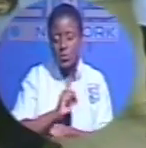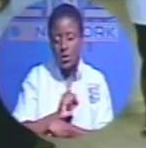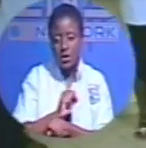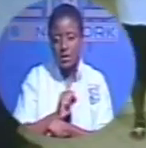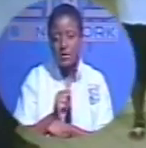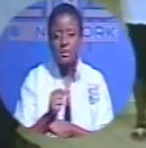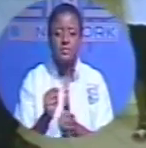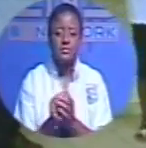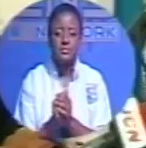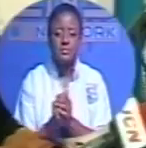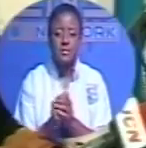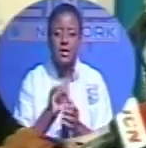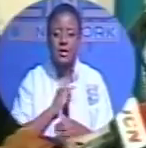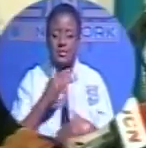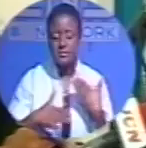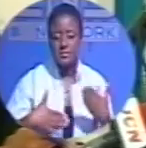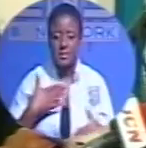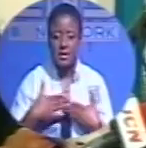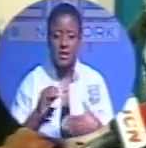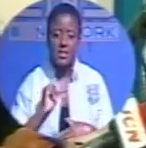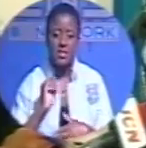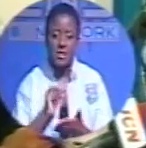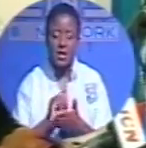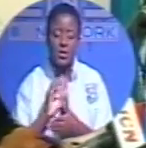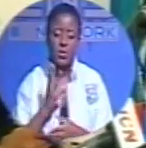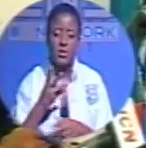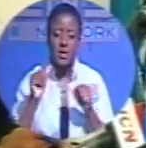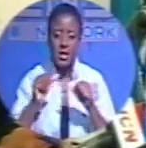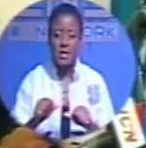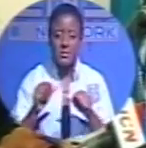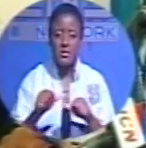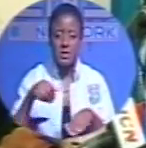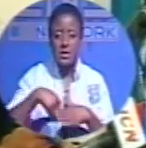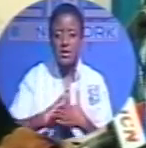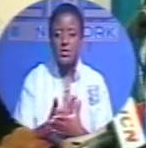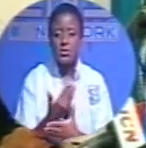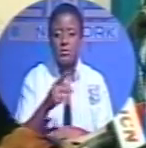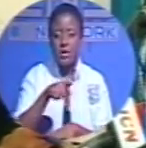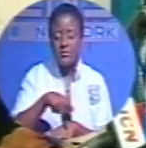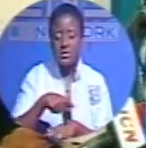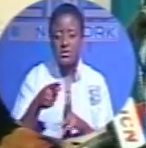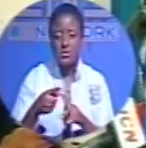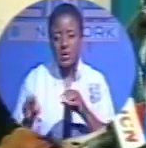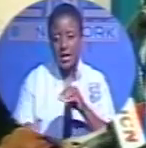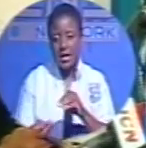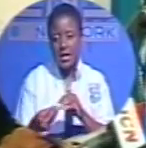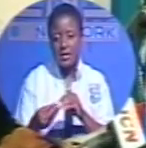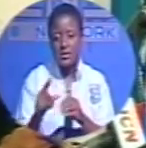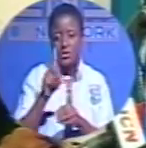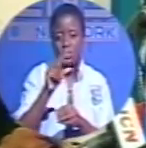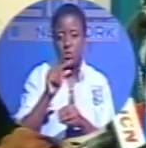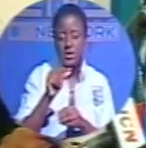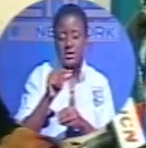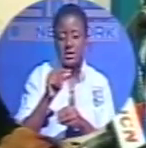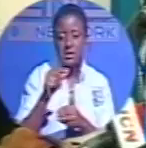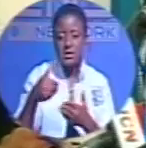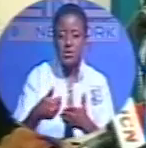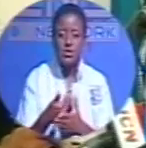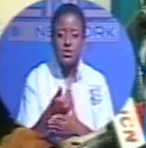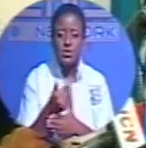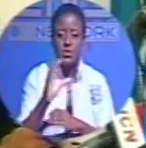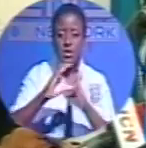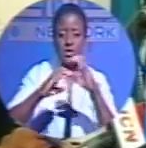I am ecstatic that we were able in New Providence to add alone 20 new contractors to the list